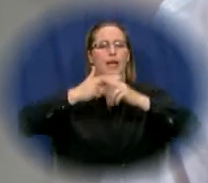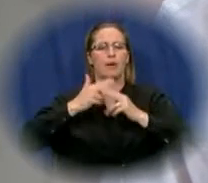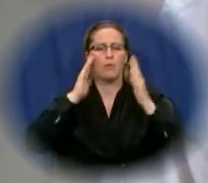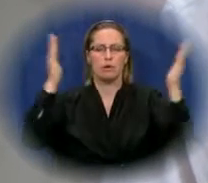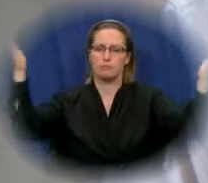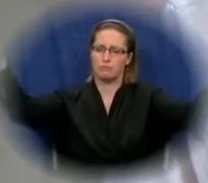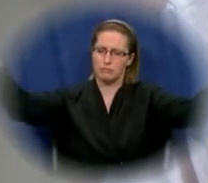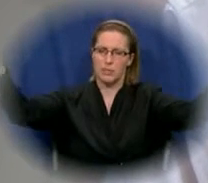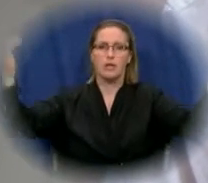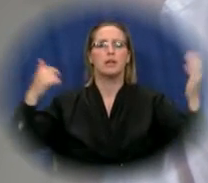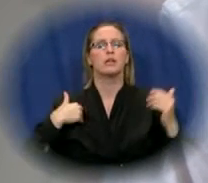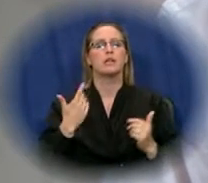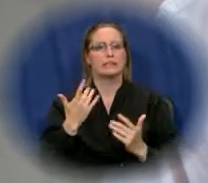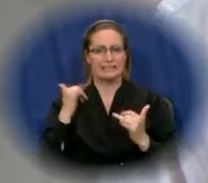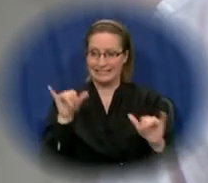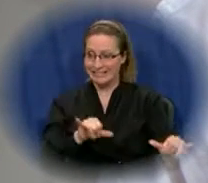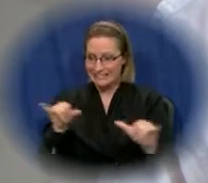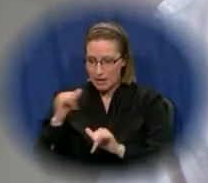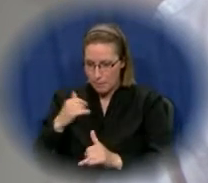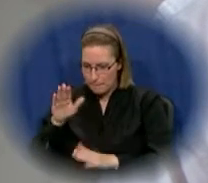As with the riches of a banquet,